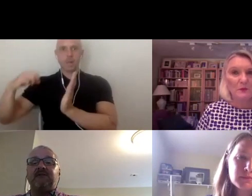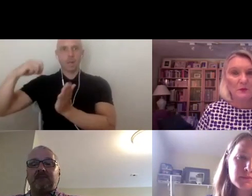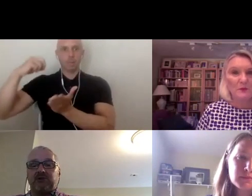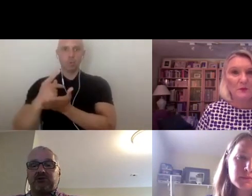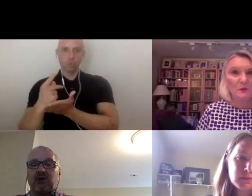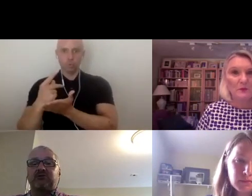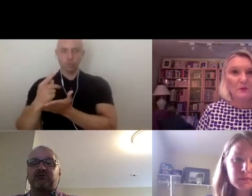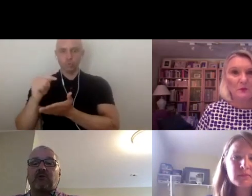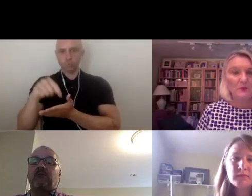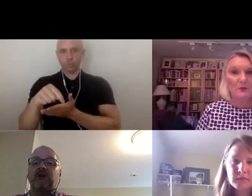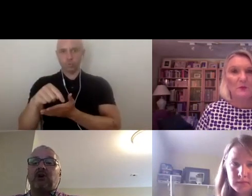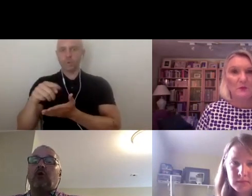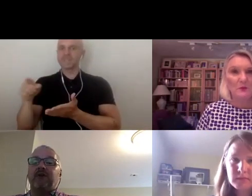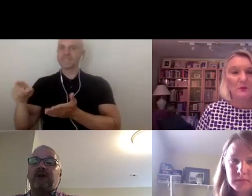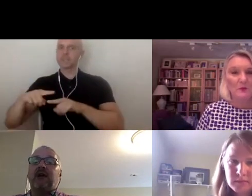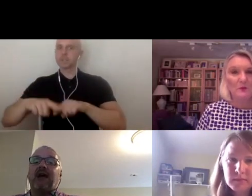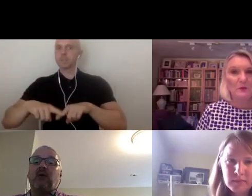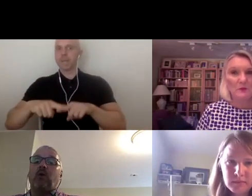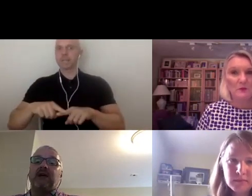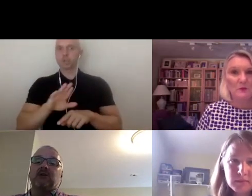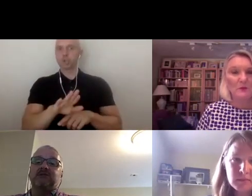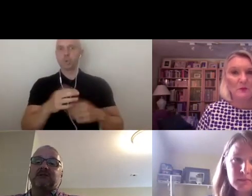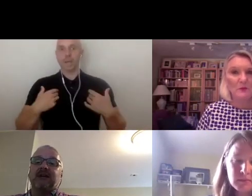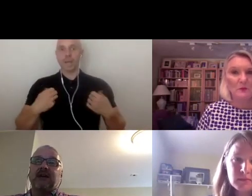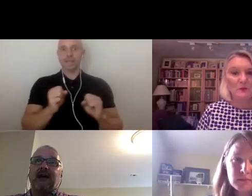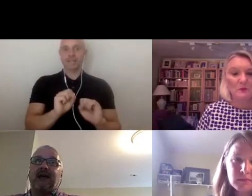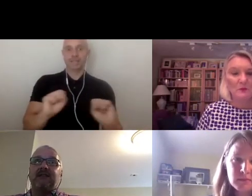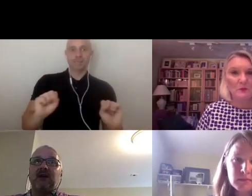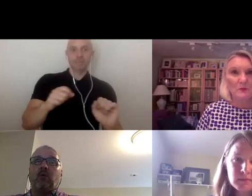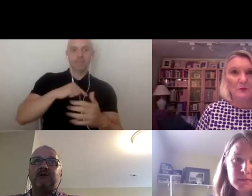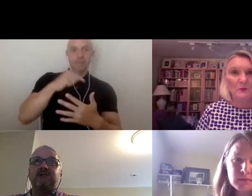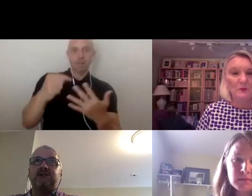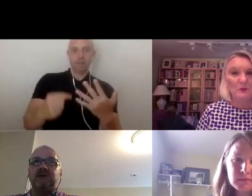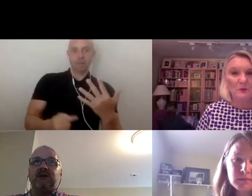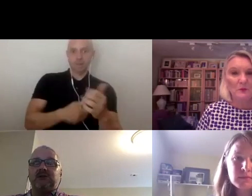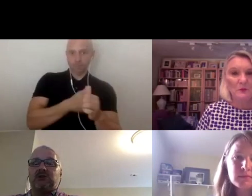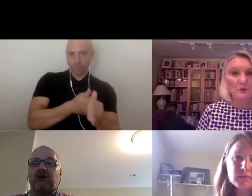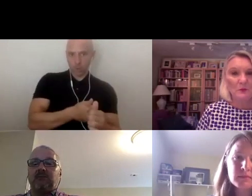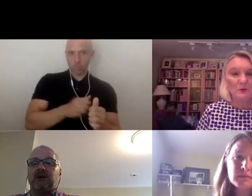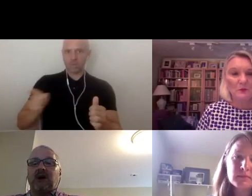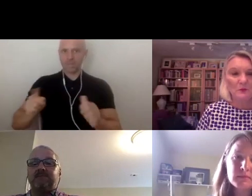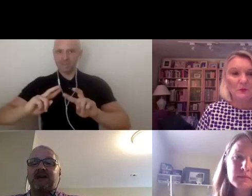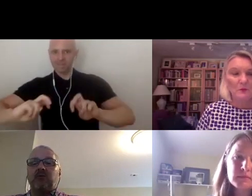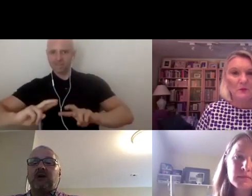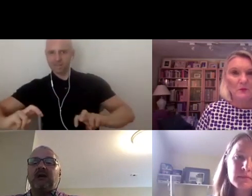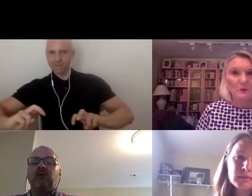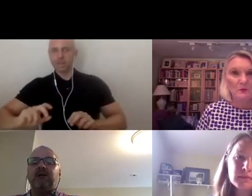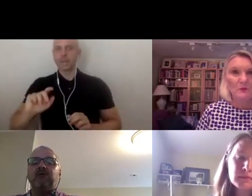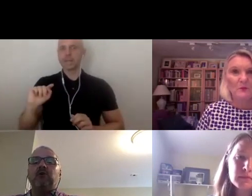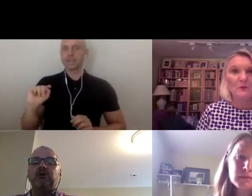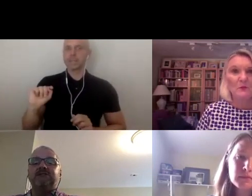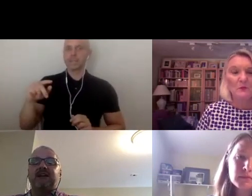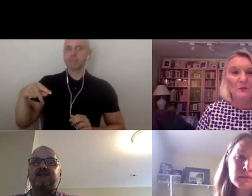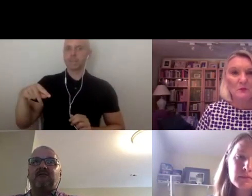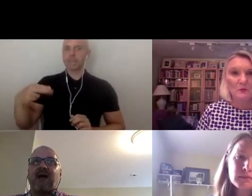and safety measures are surrounding COVID and what it looks like. And I think once the TPH document comes out, it will give